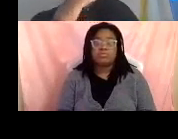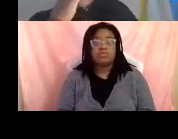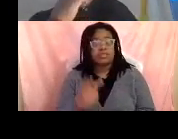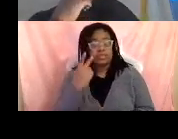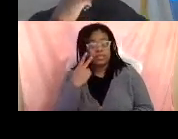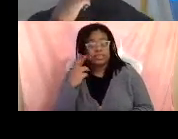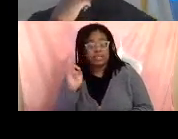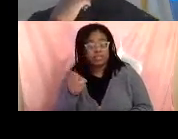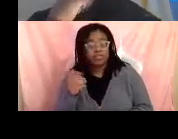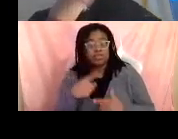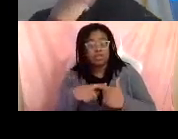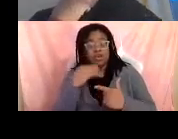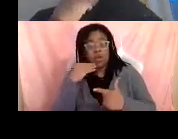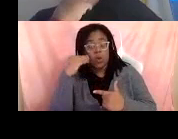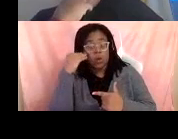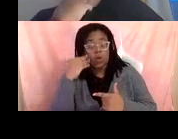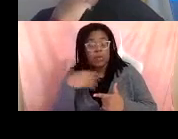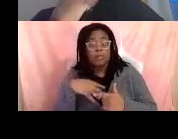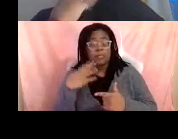History, home,